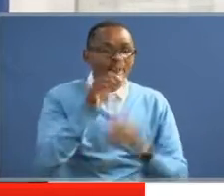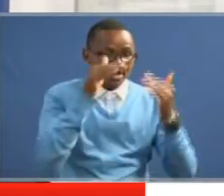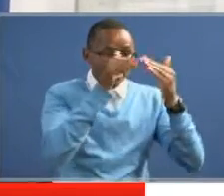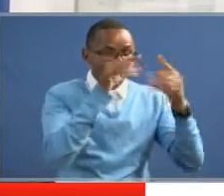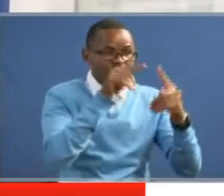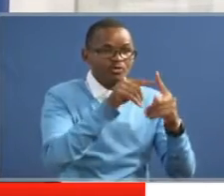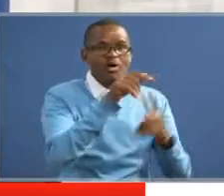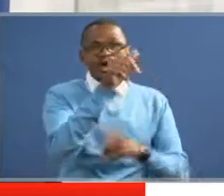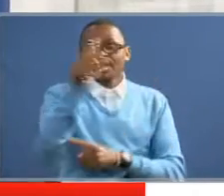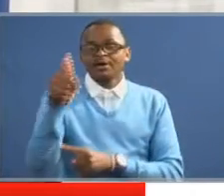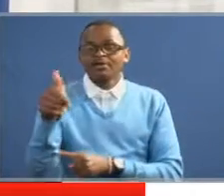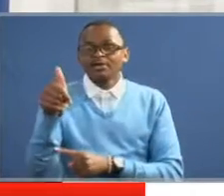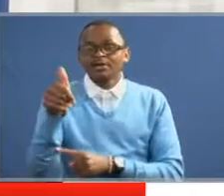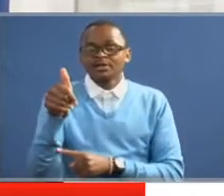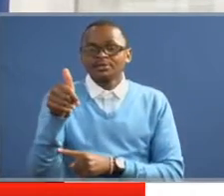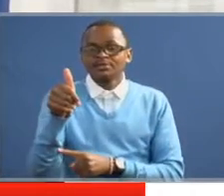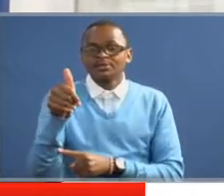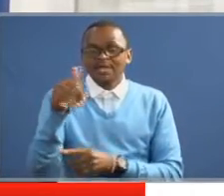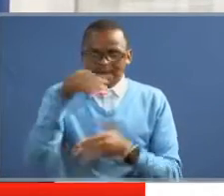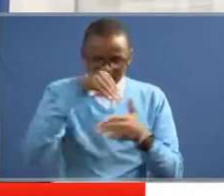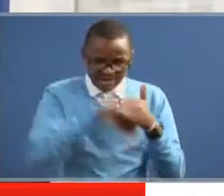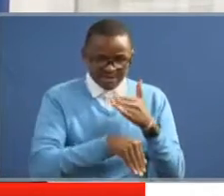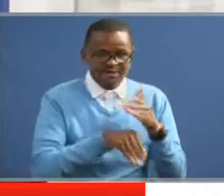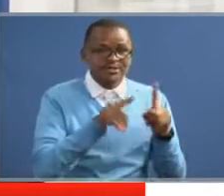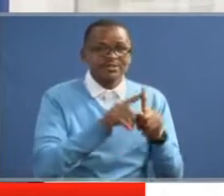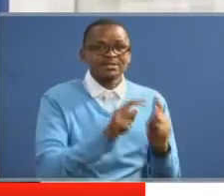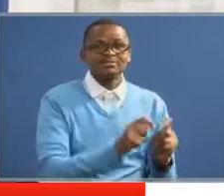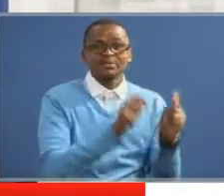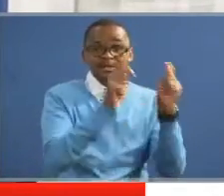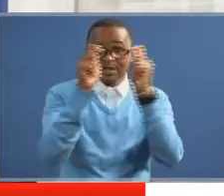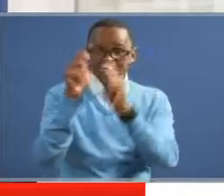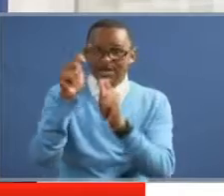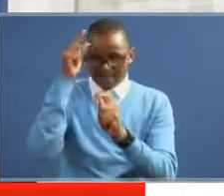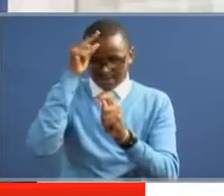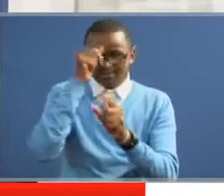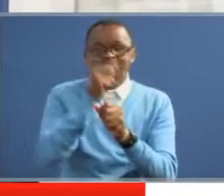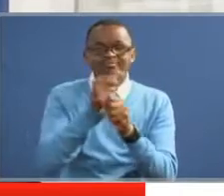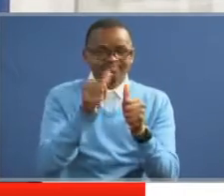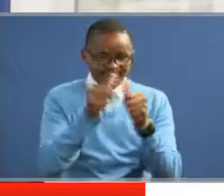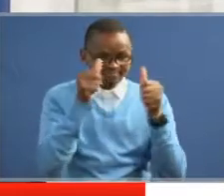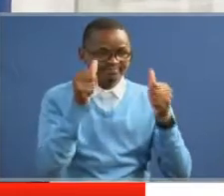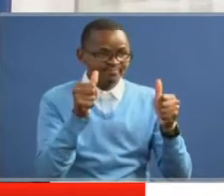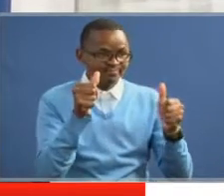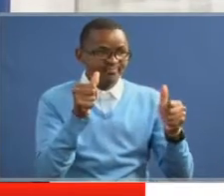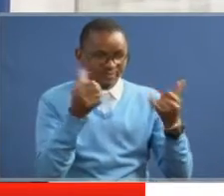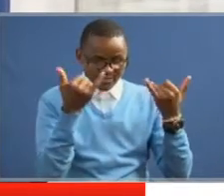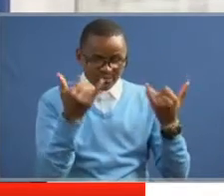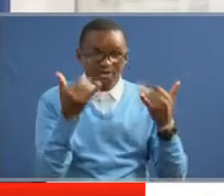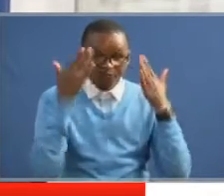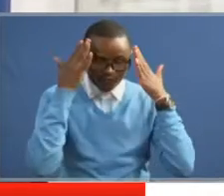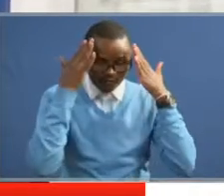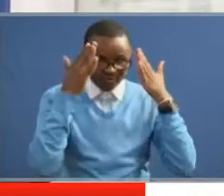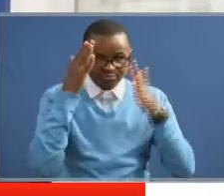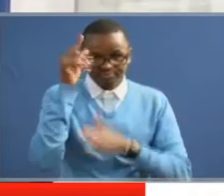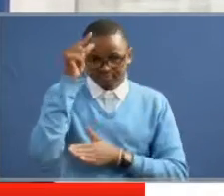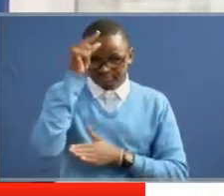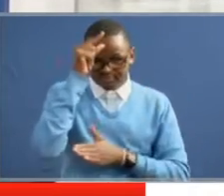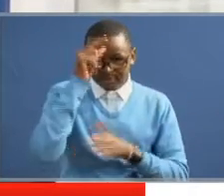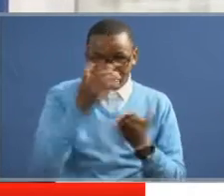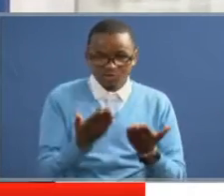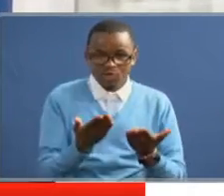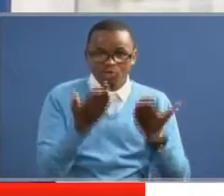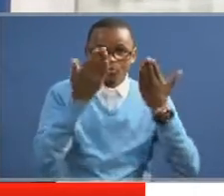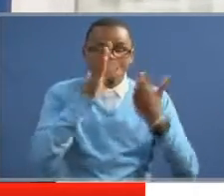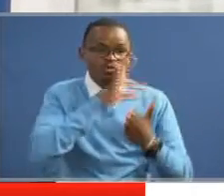to another. So in terms of access and transition, the government has done a good job. Right now, the focus of government is to